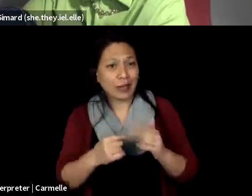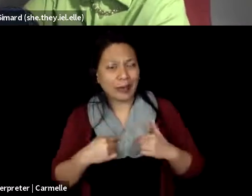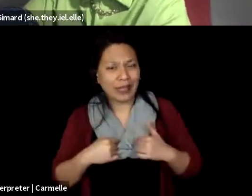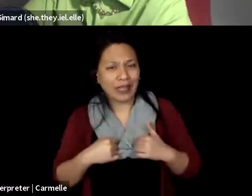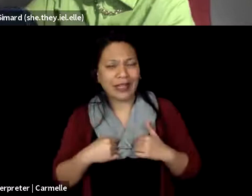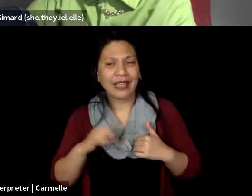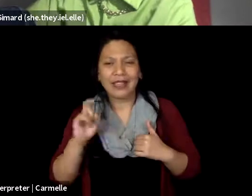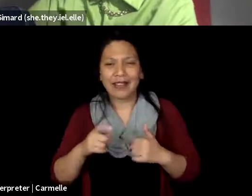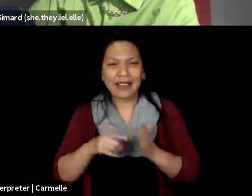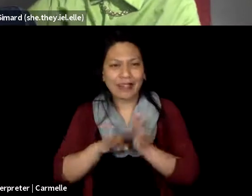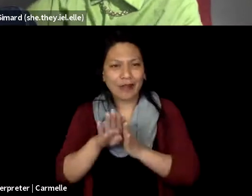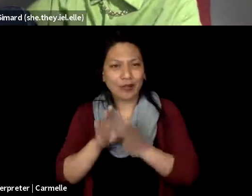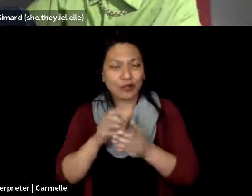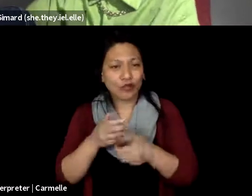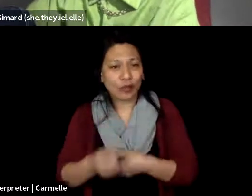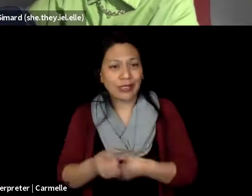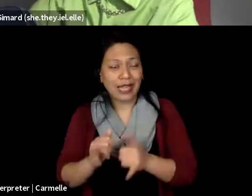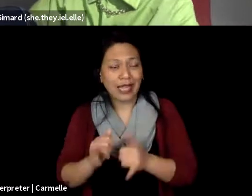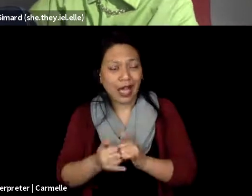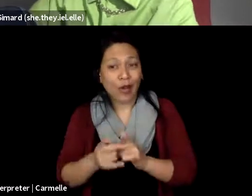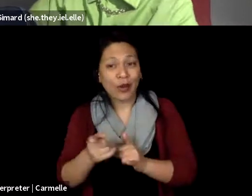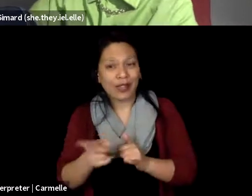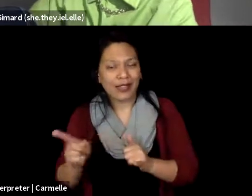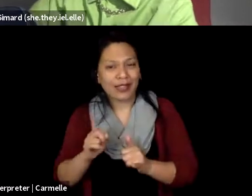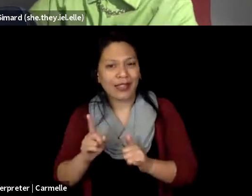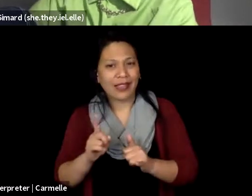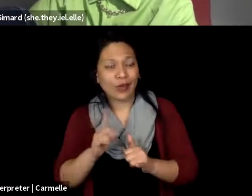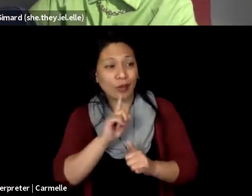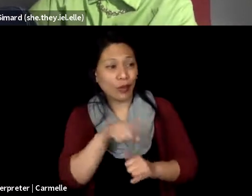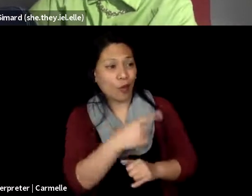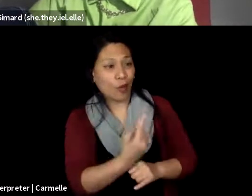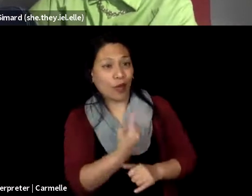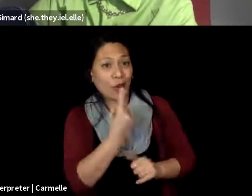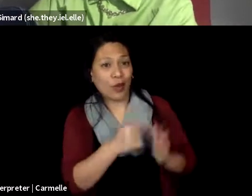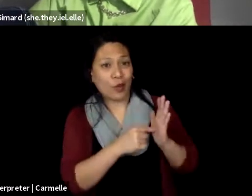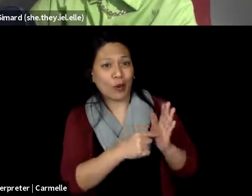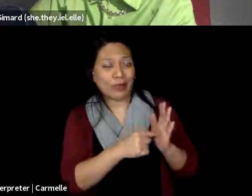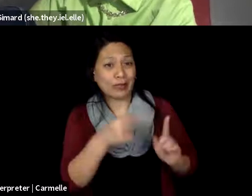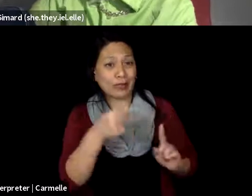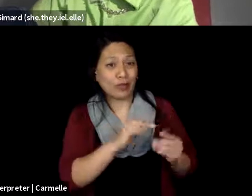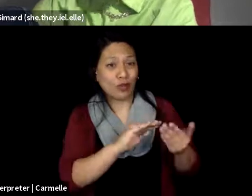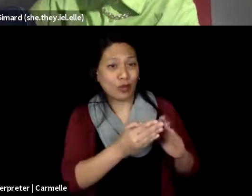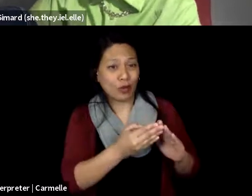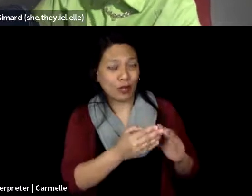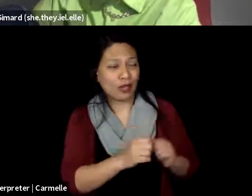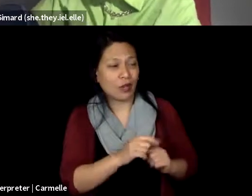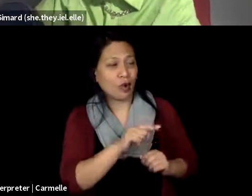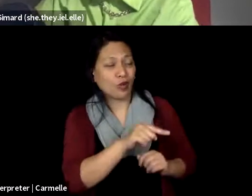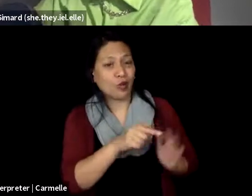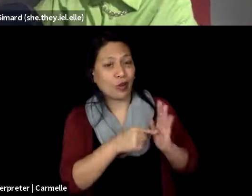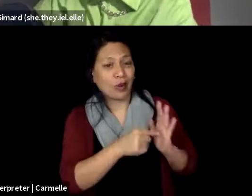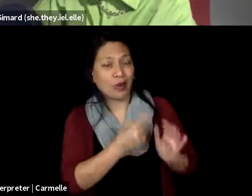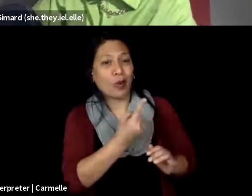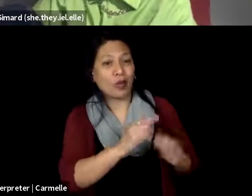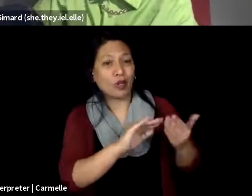organizations showing you that you're not the only person of a certain community or experience or identity that they're bringing to work with